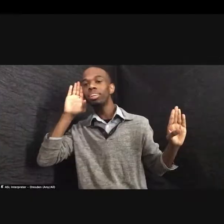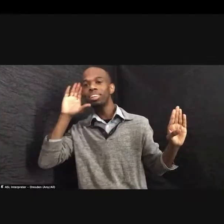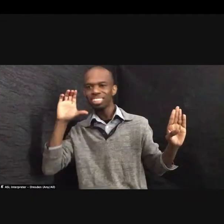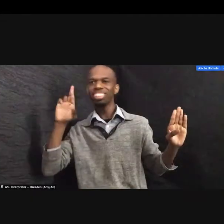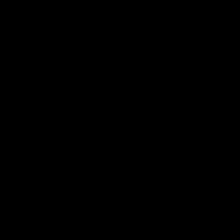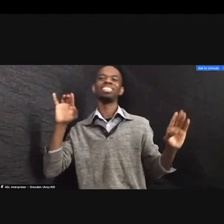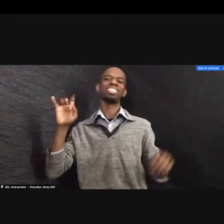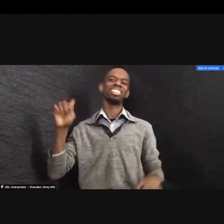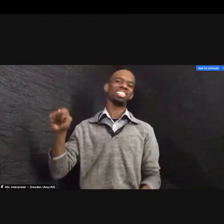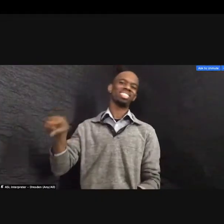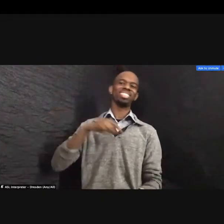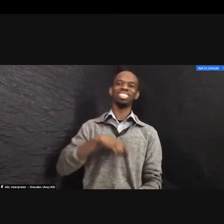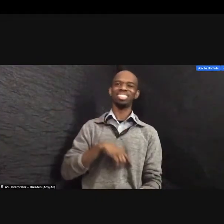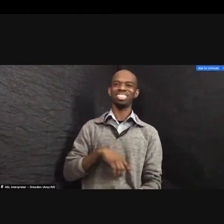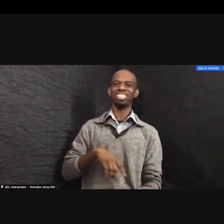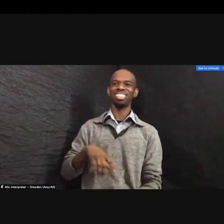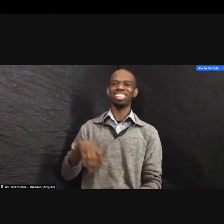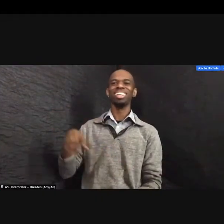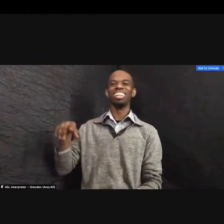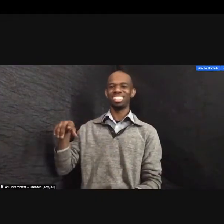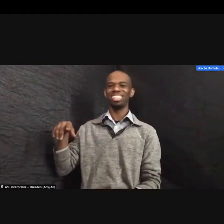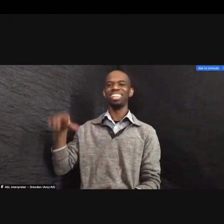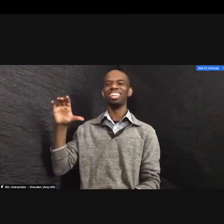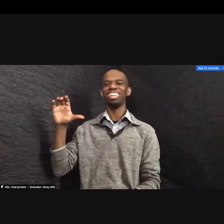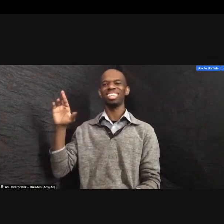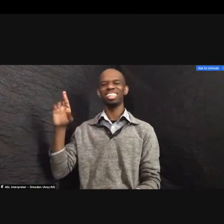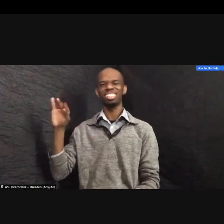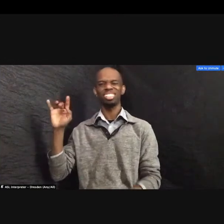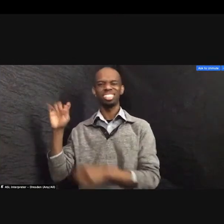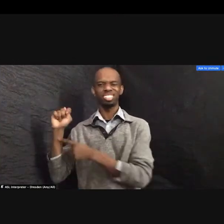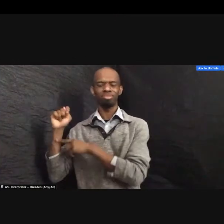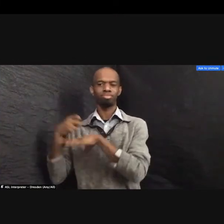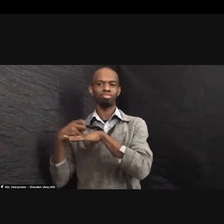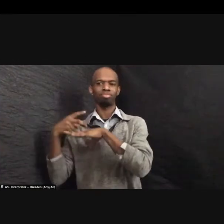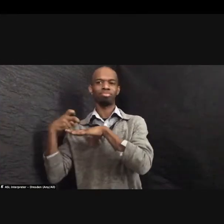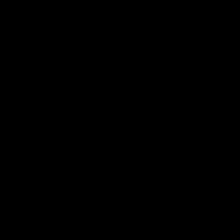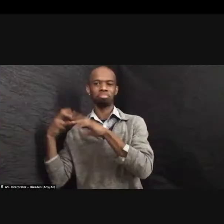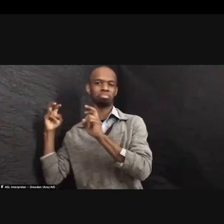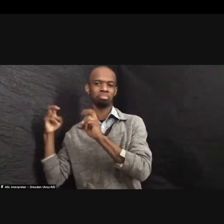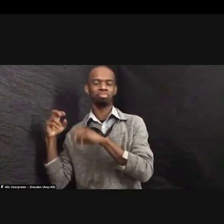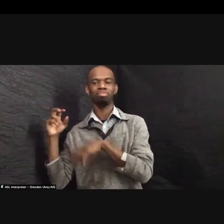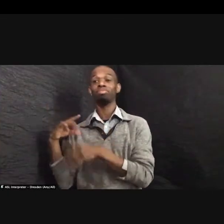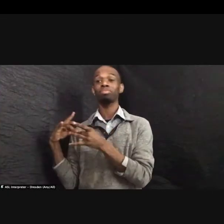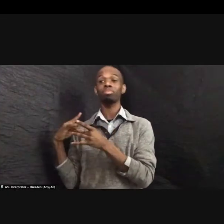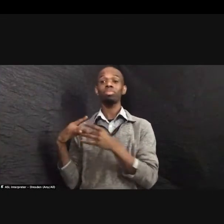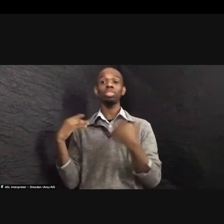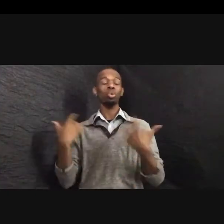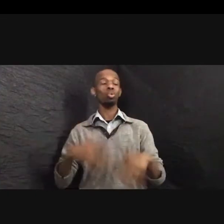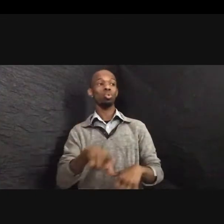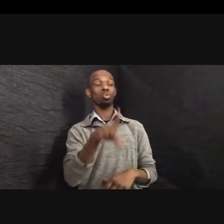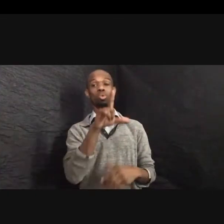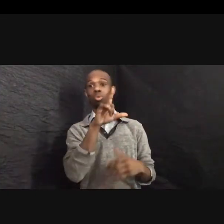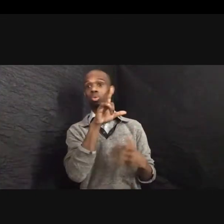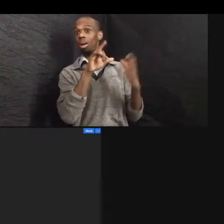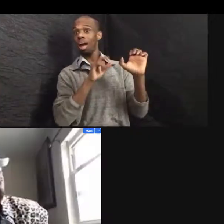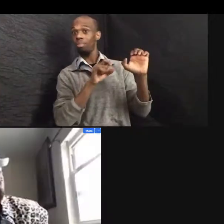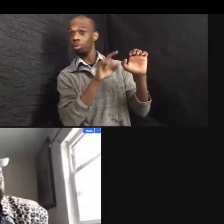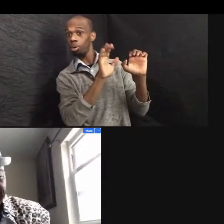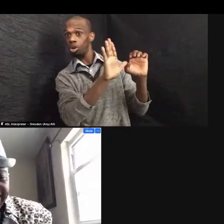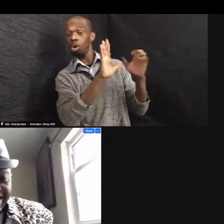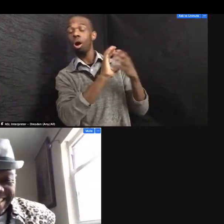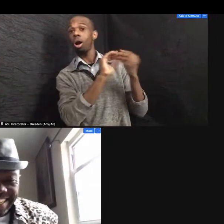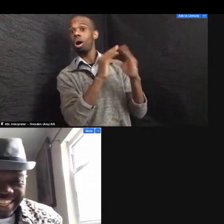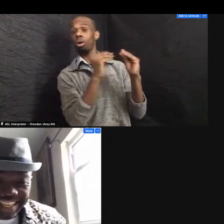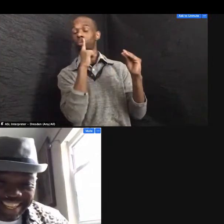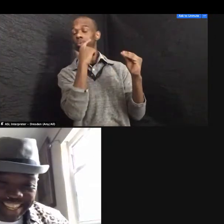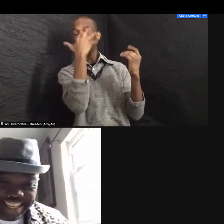Man, Ephraim, that thing blew me away, bro. Yo, I just got to give you your flowers while you here, bro, because you were one of my first inspirations. Wait, I'm just going to